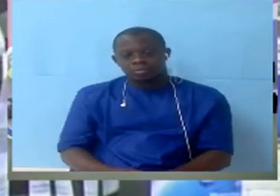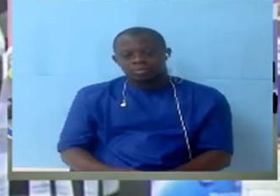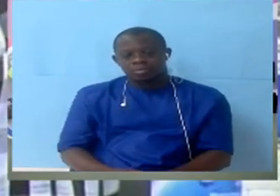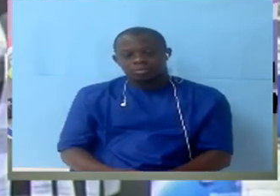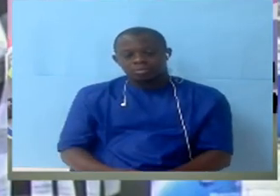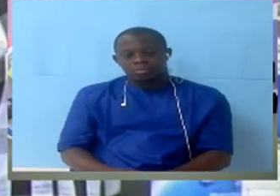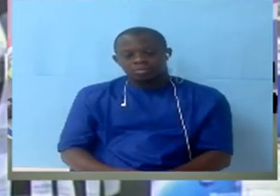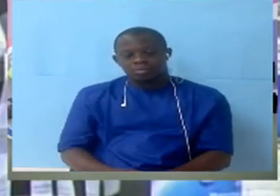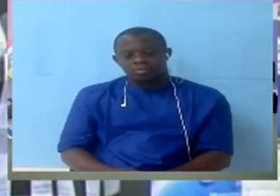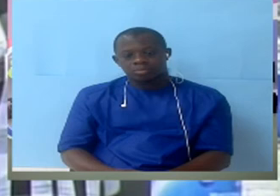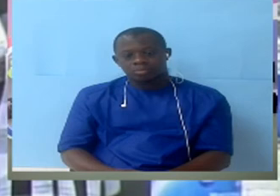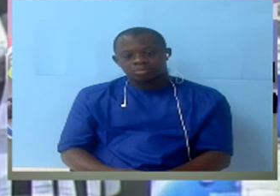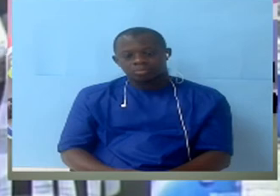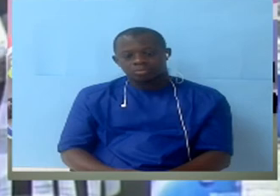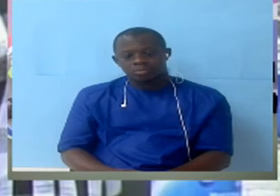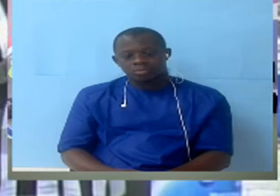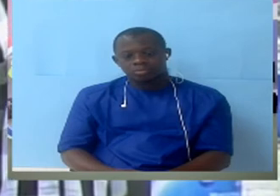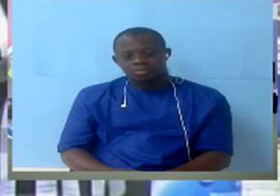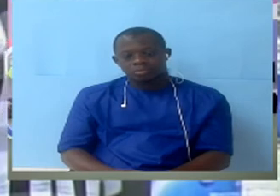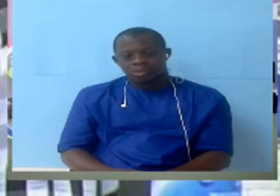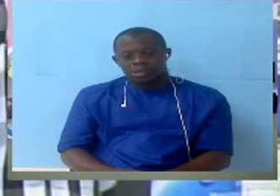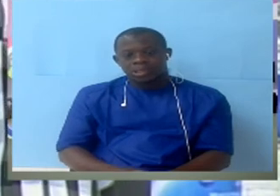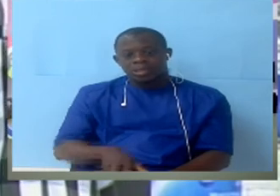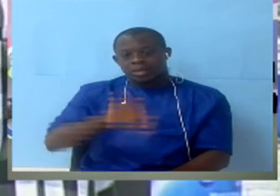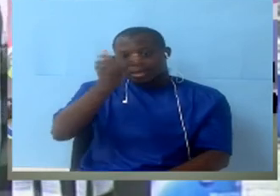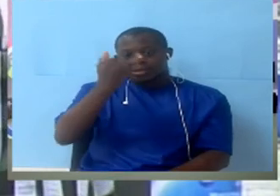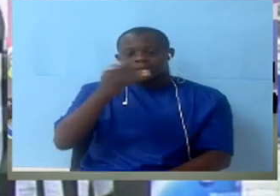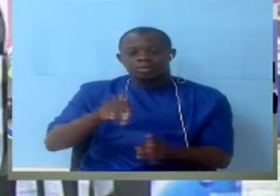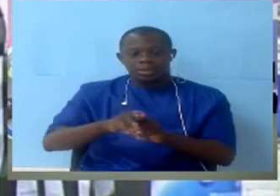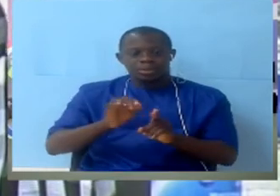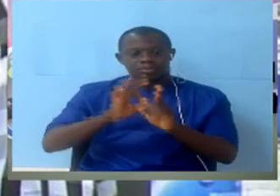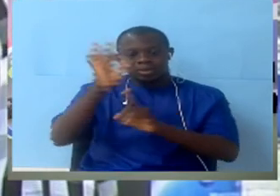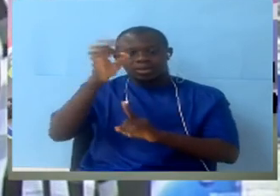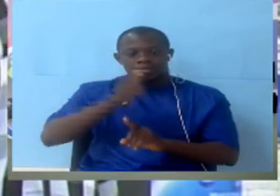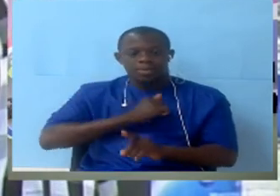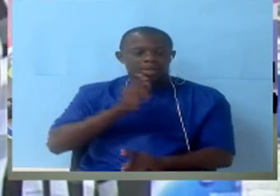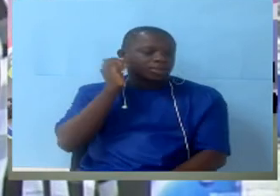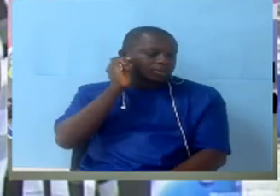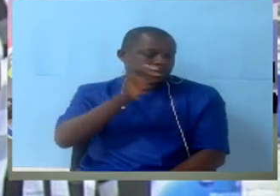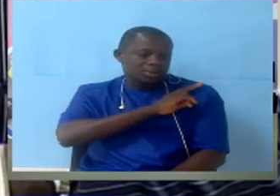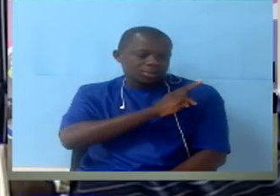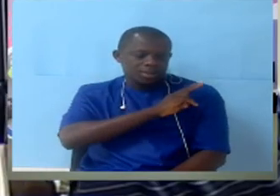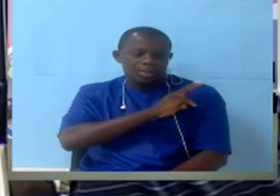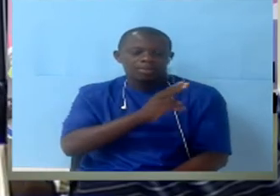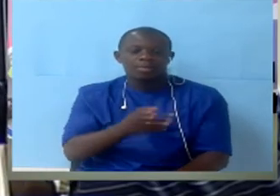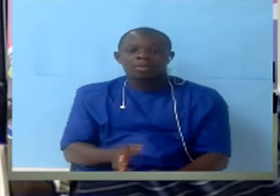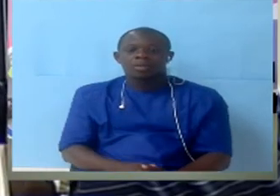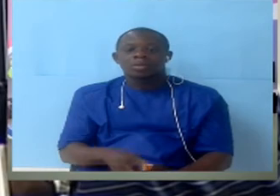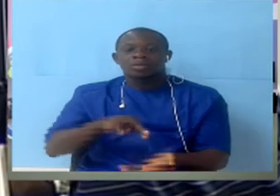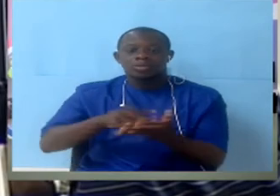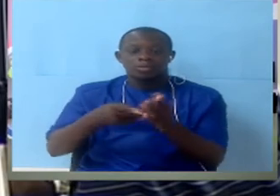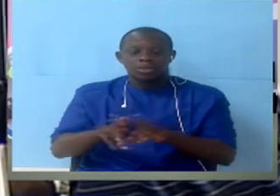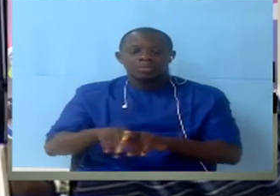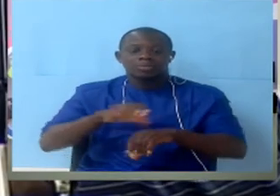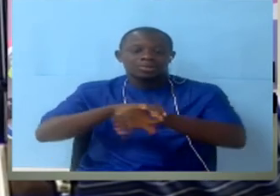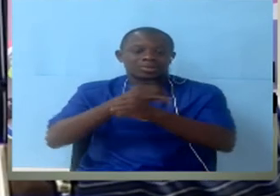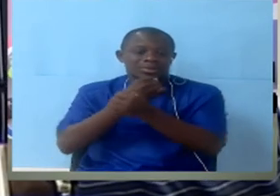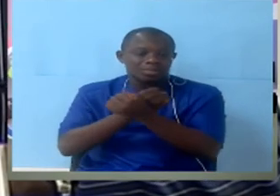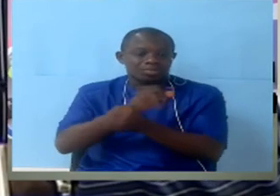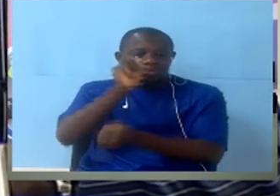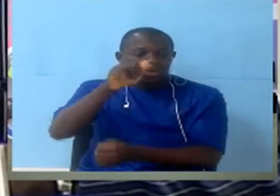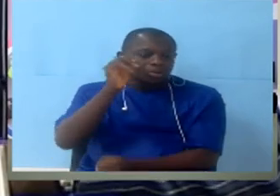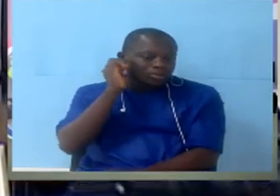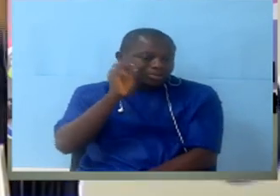Almost 5 months. Yes, especially my sister. I said. So they detained your sister and brother